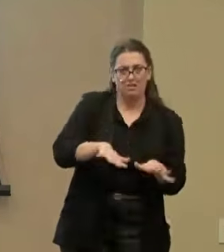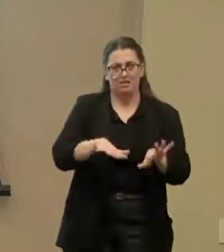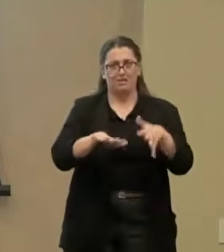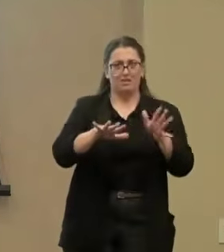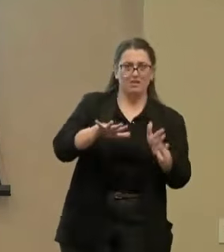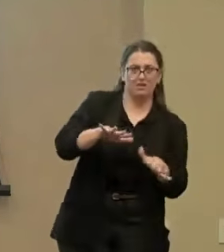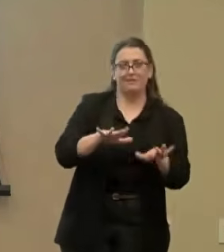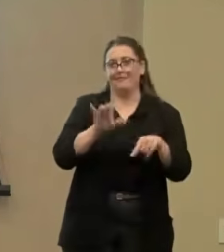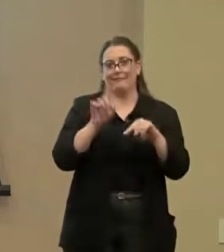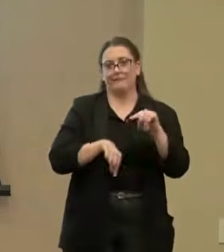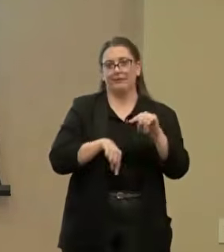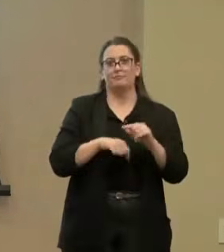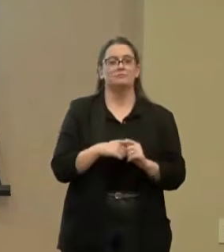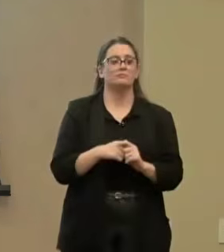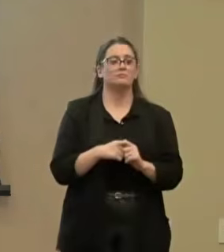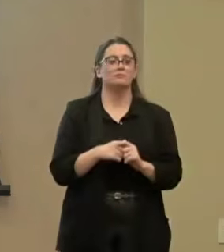So